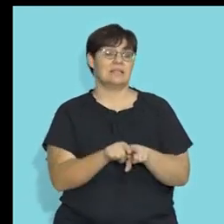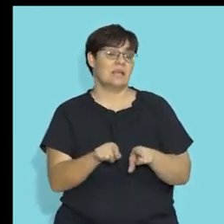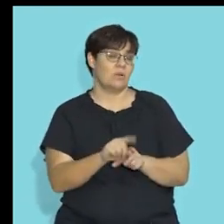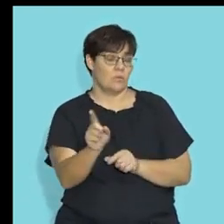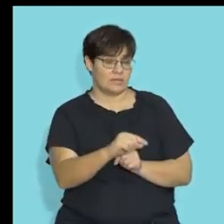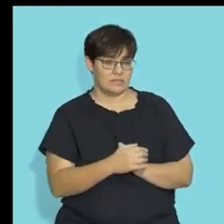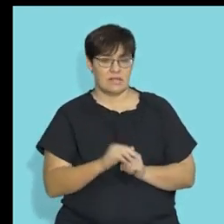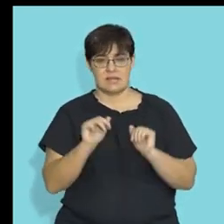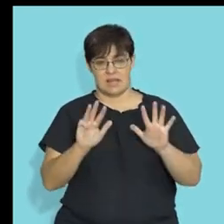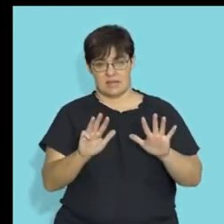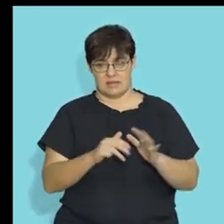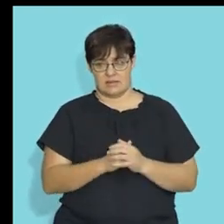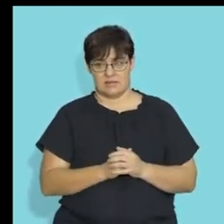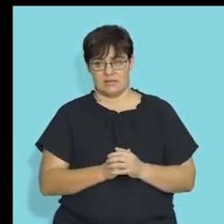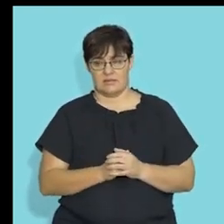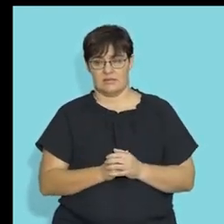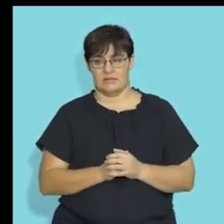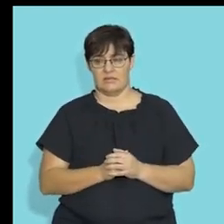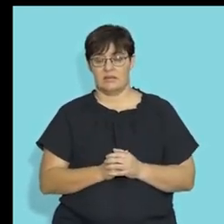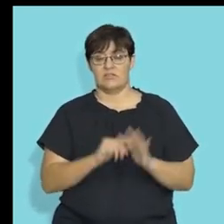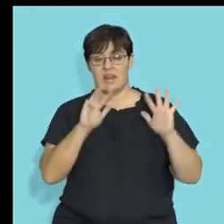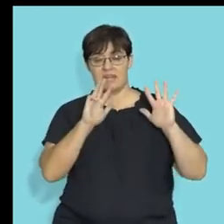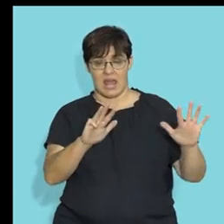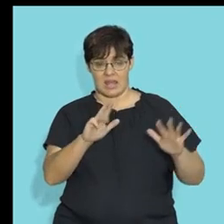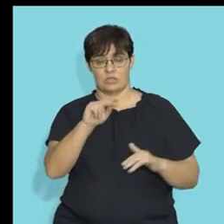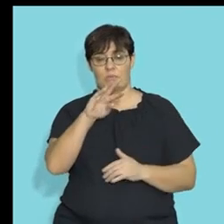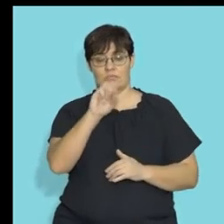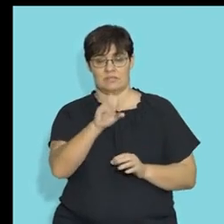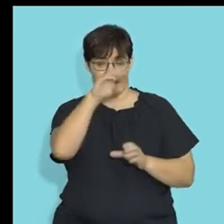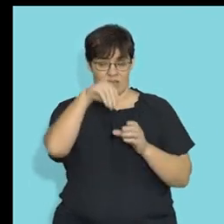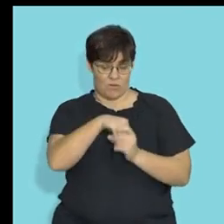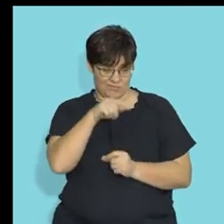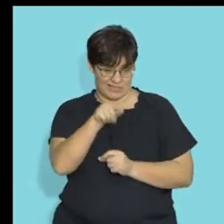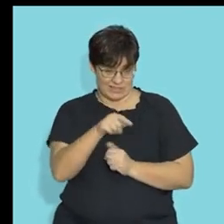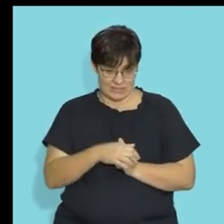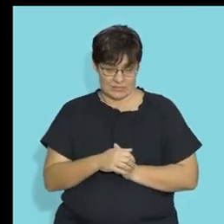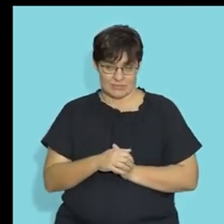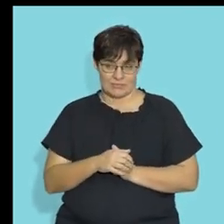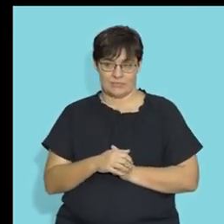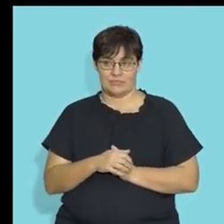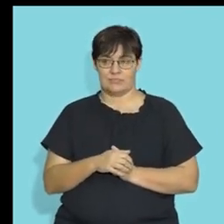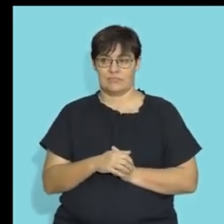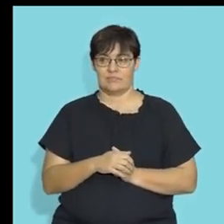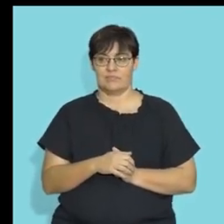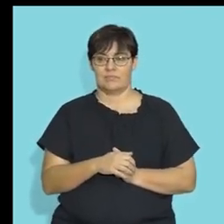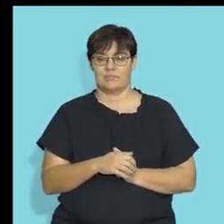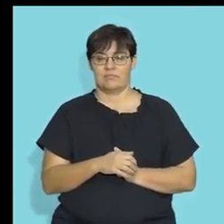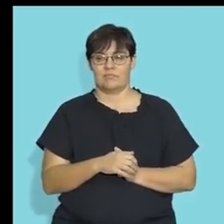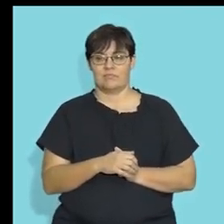see that n is equal to 9. So there are 9 terms involved in this